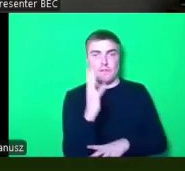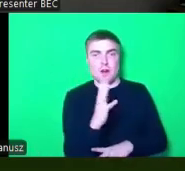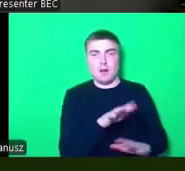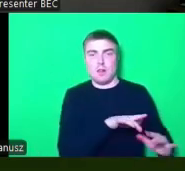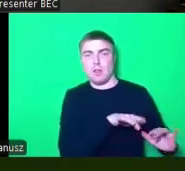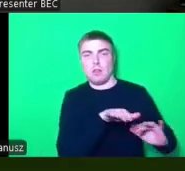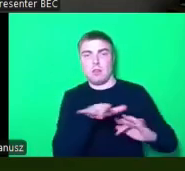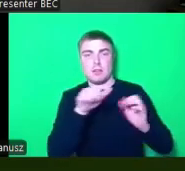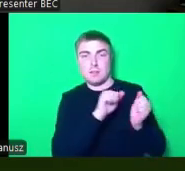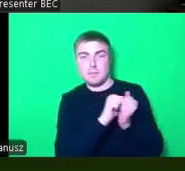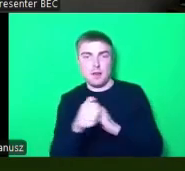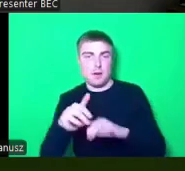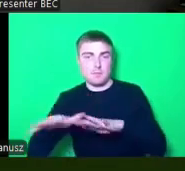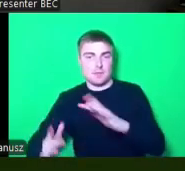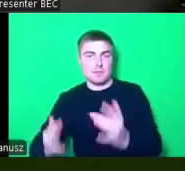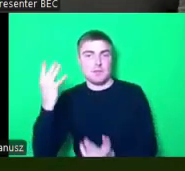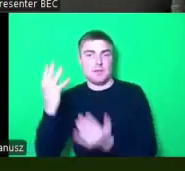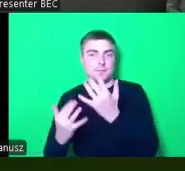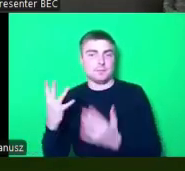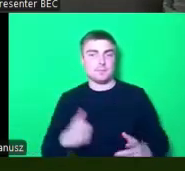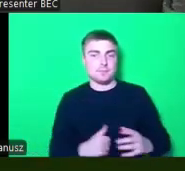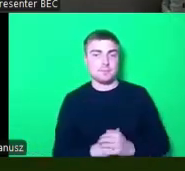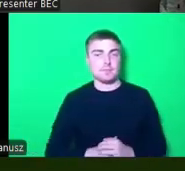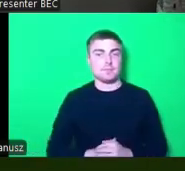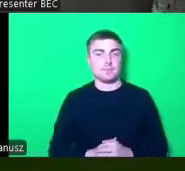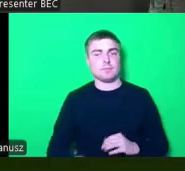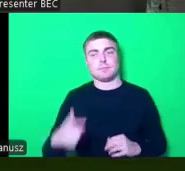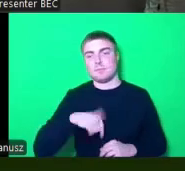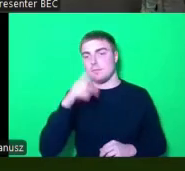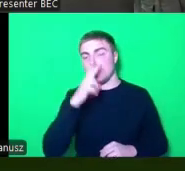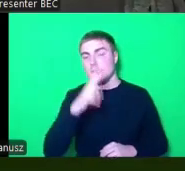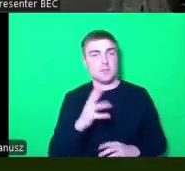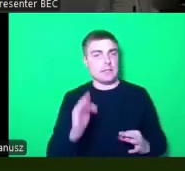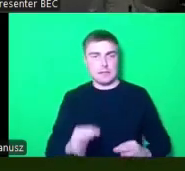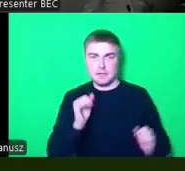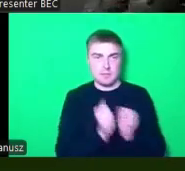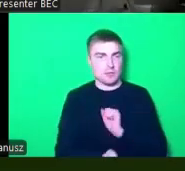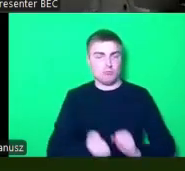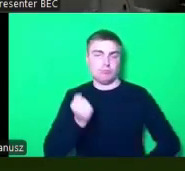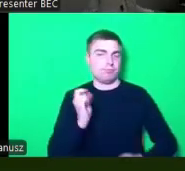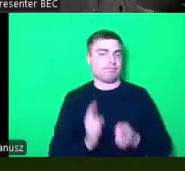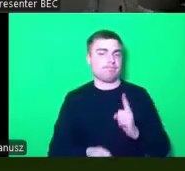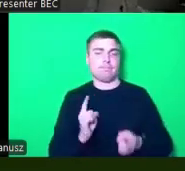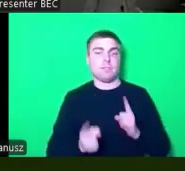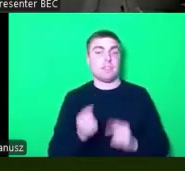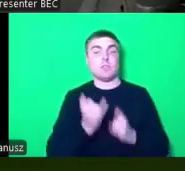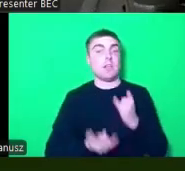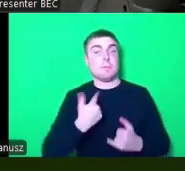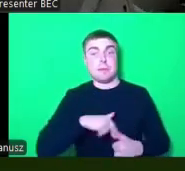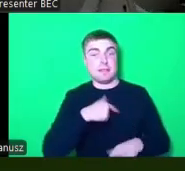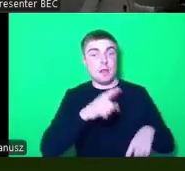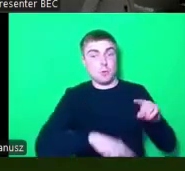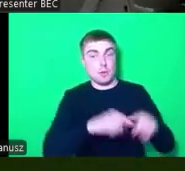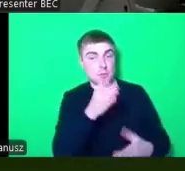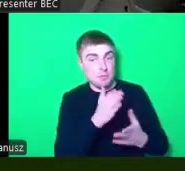this changes go much faster than what happened after the glaciations. And if we don't help the nature, we might come